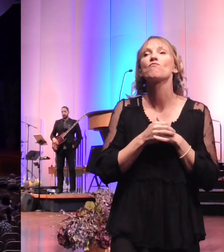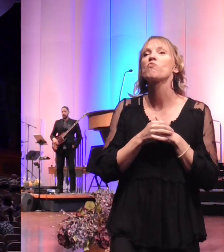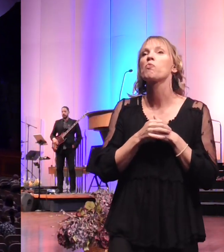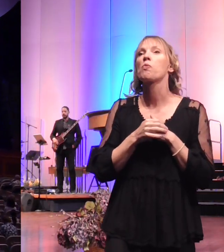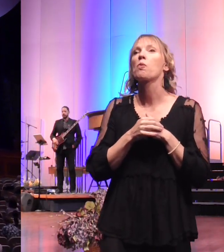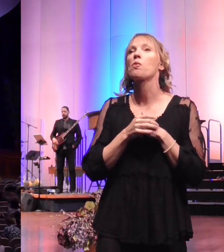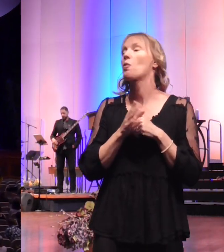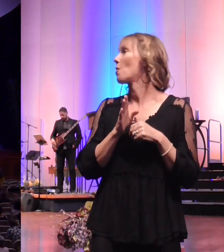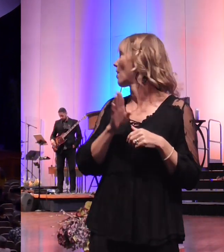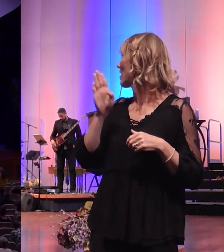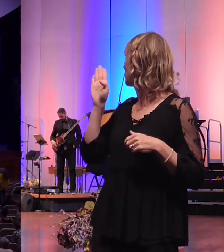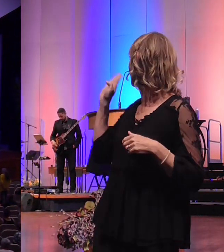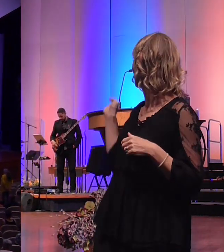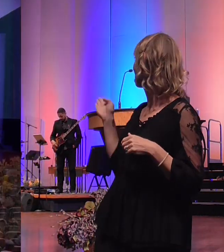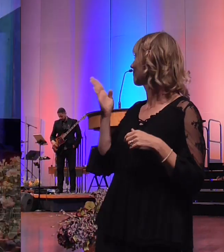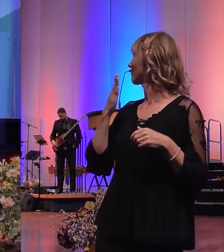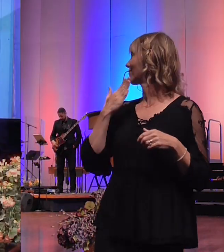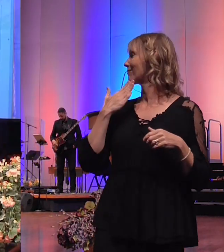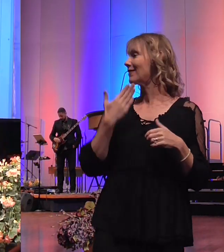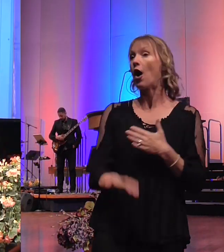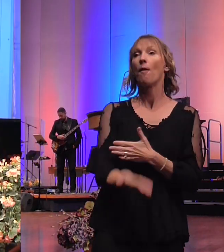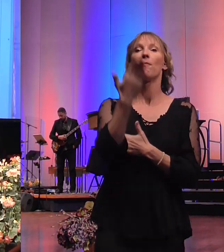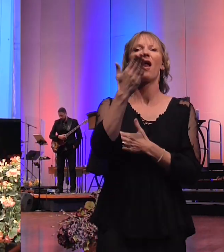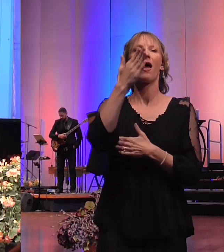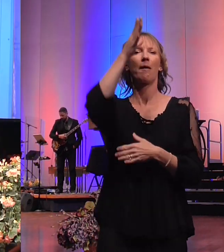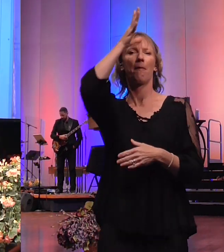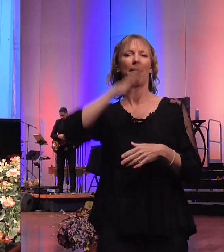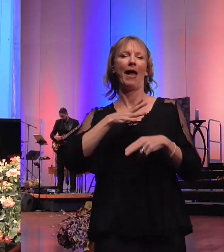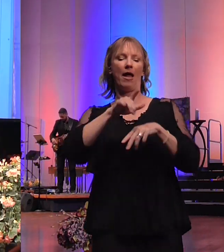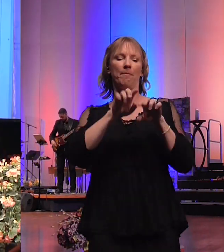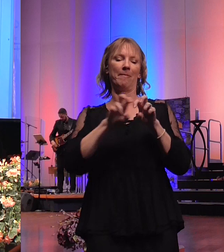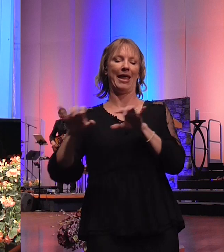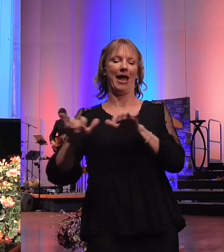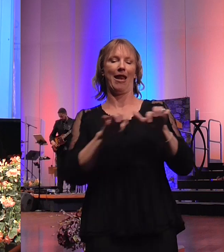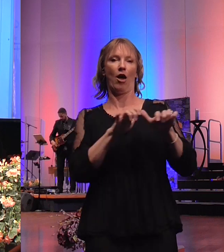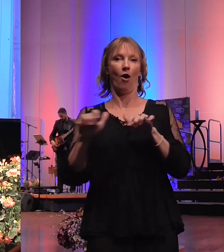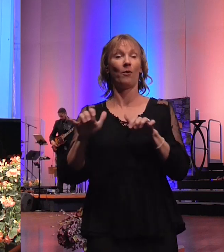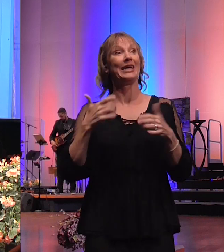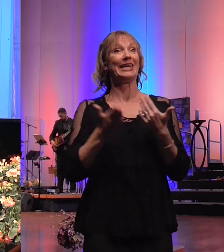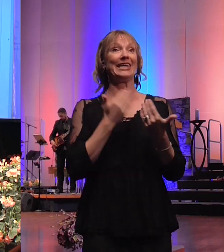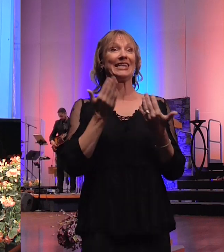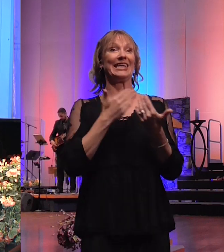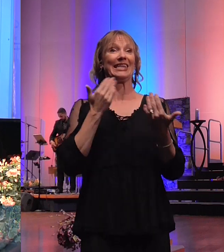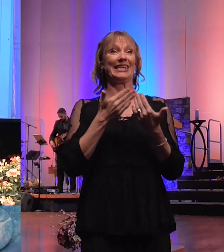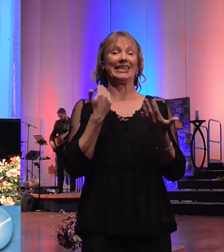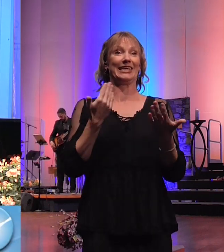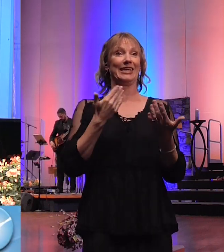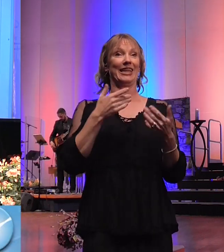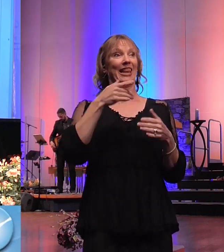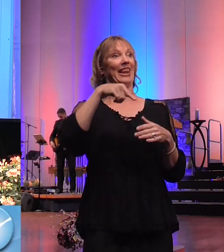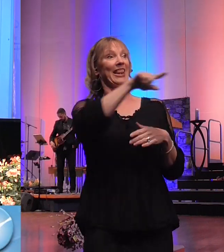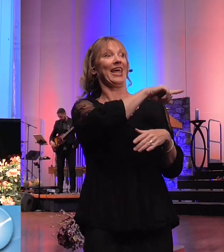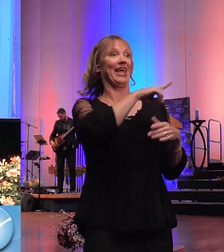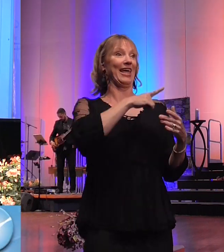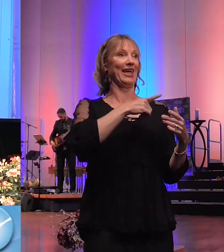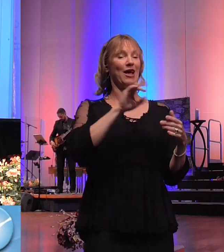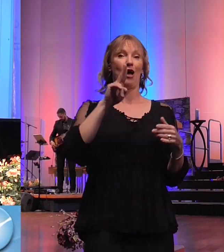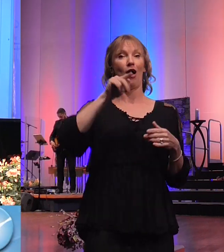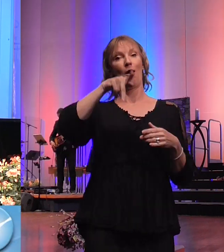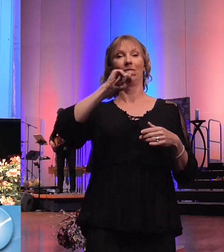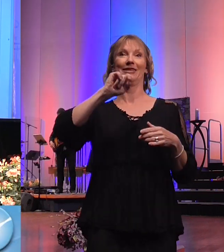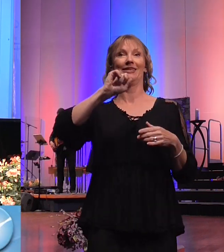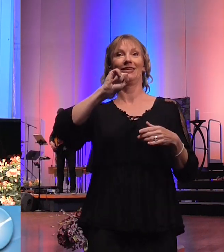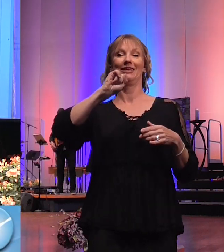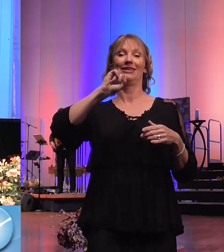a great week! Hello. Good morning. I'm very easy to upstage, and they managed to do it before I even start, so that's kind of